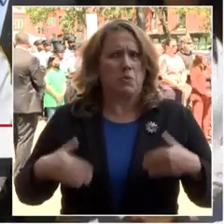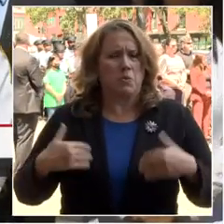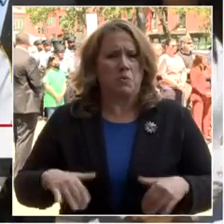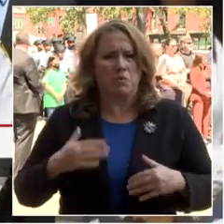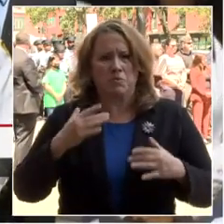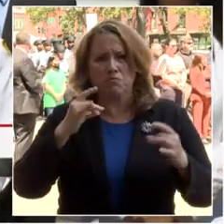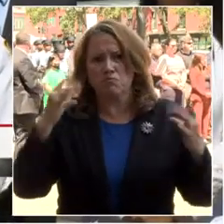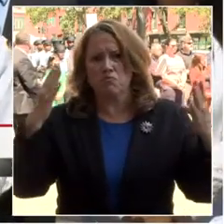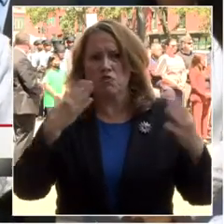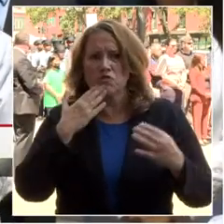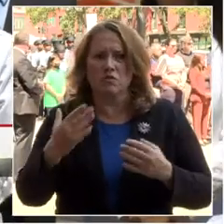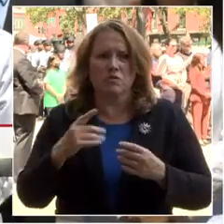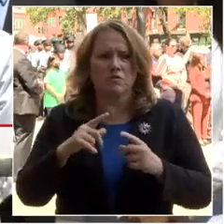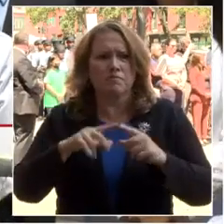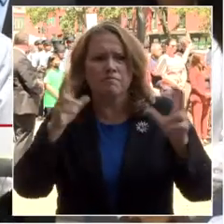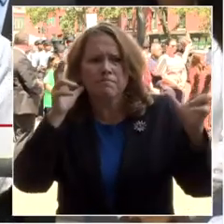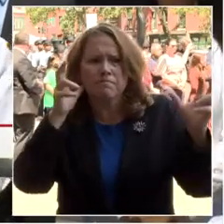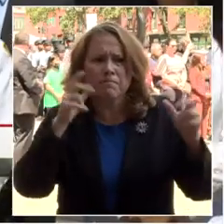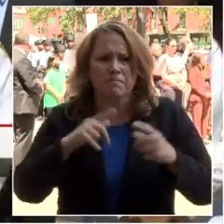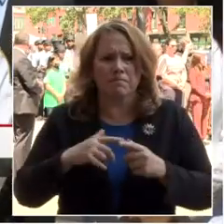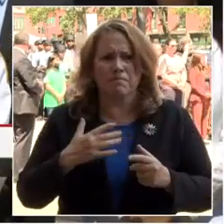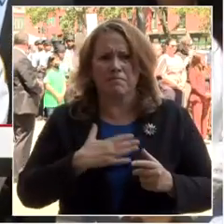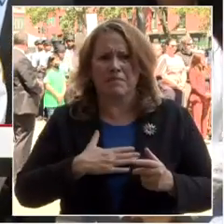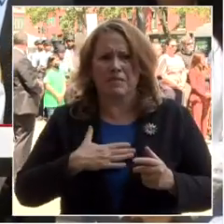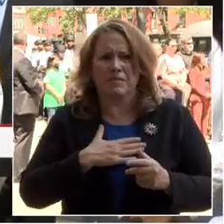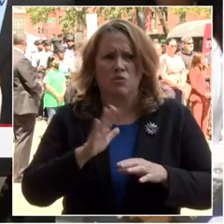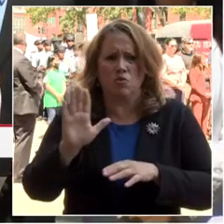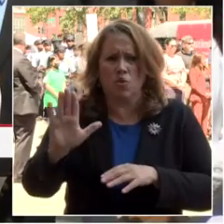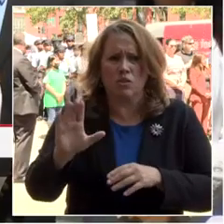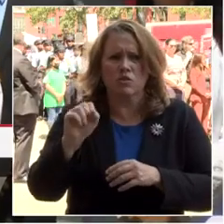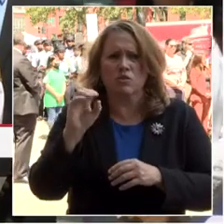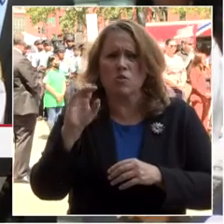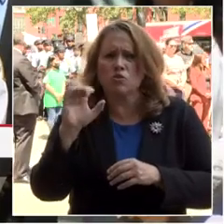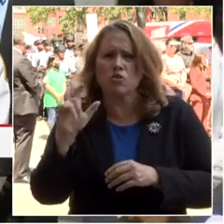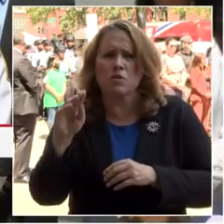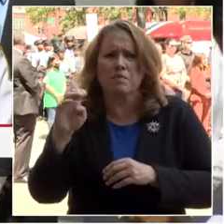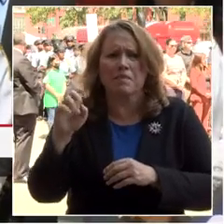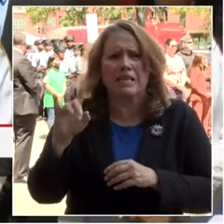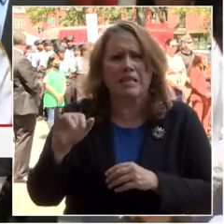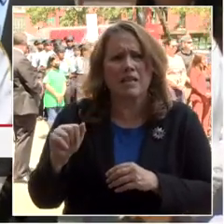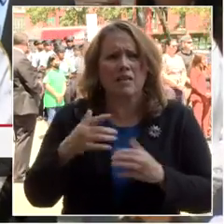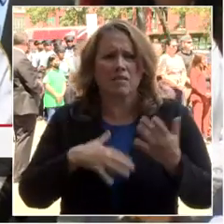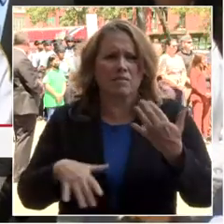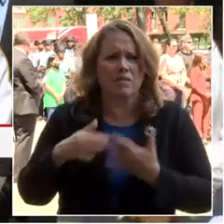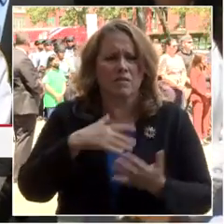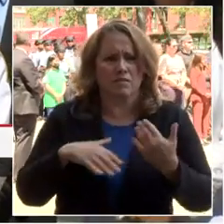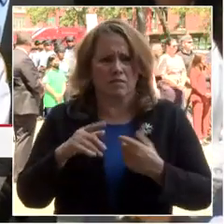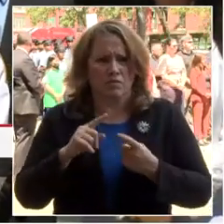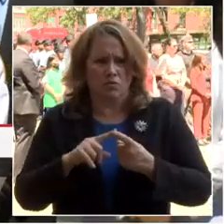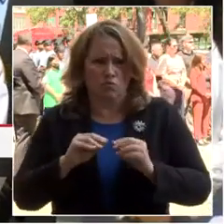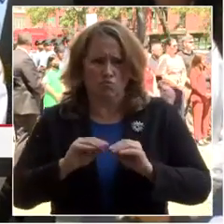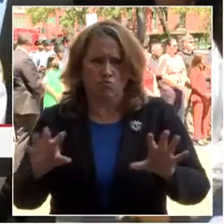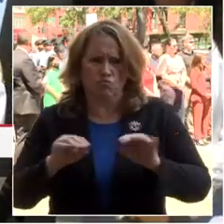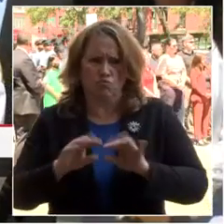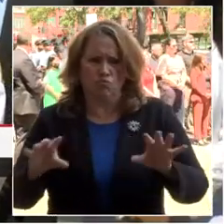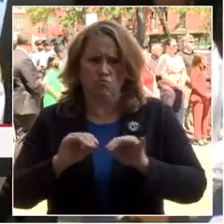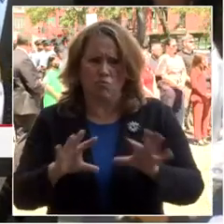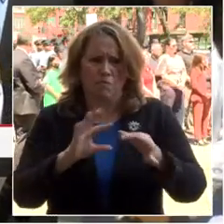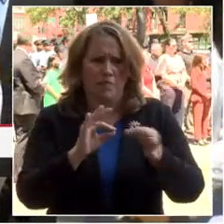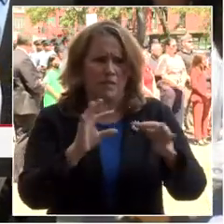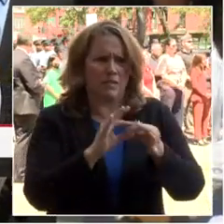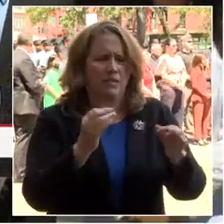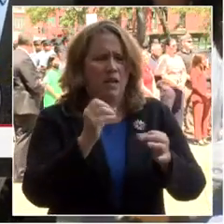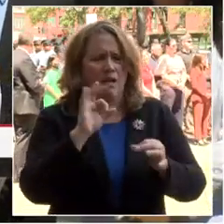and everyone listening to use your platforms on social media throughout the weekend to spread messages of peace,